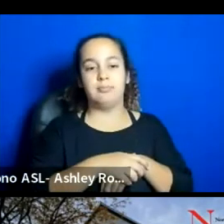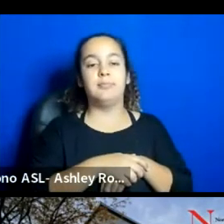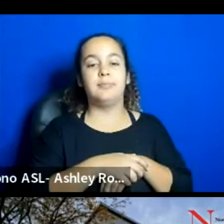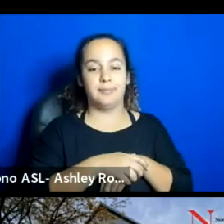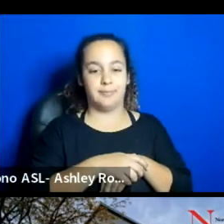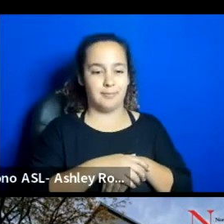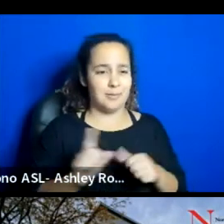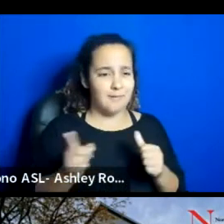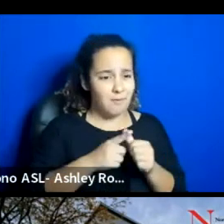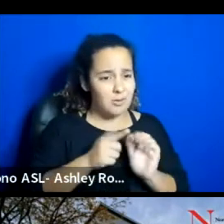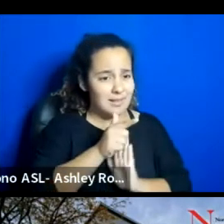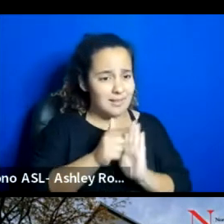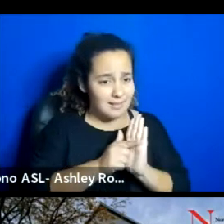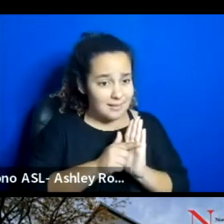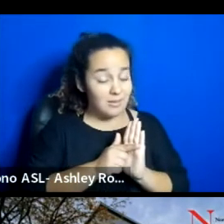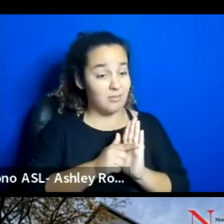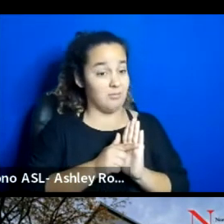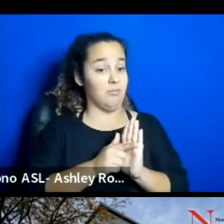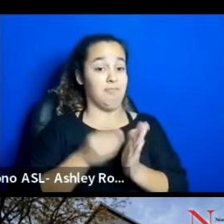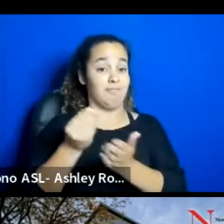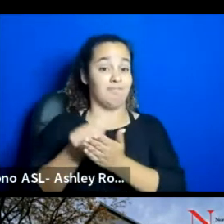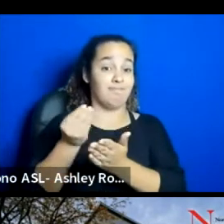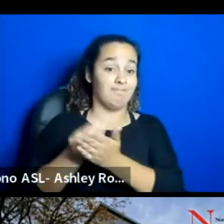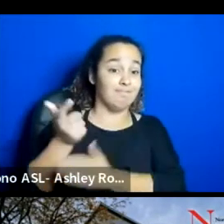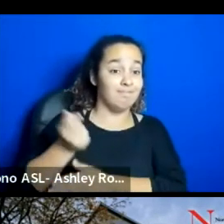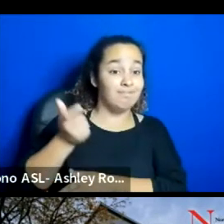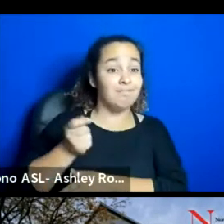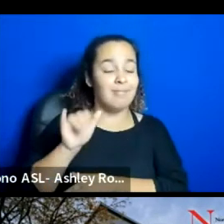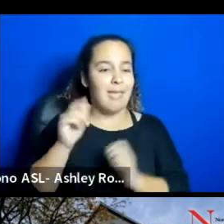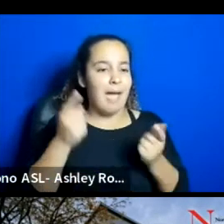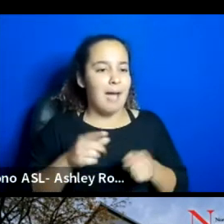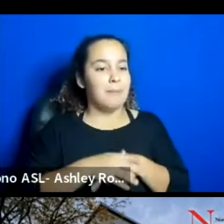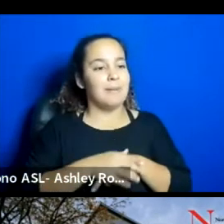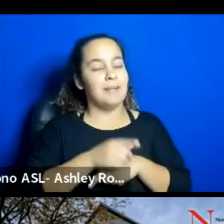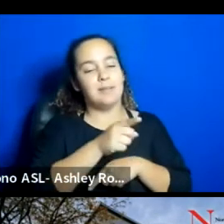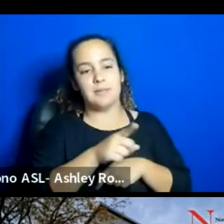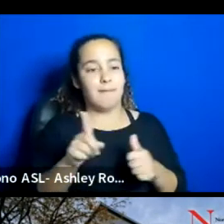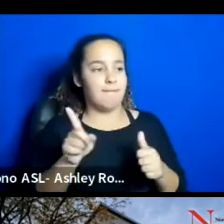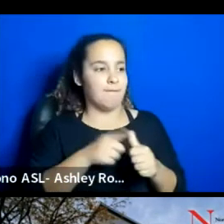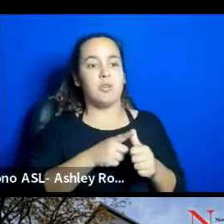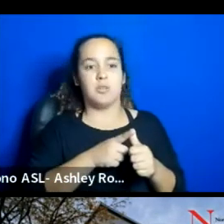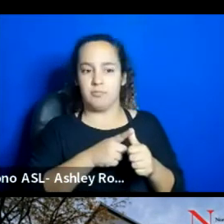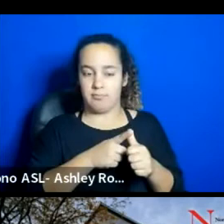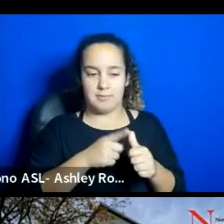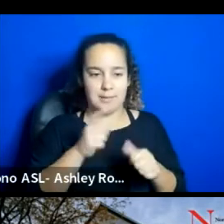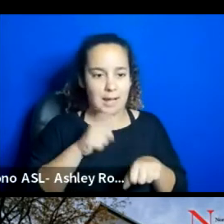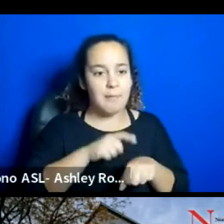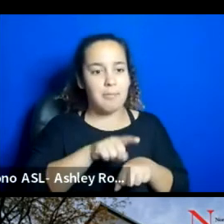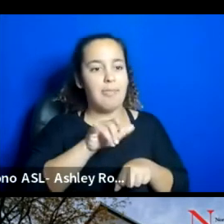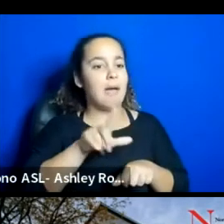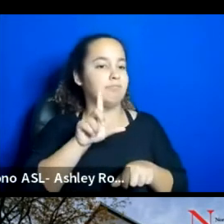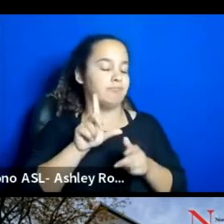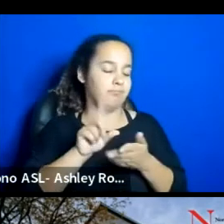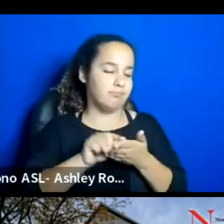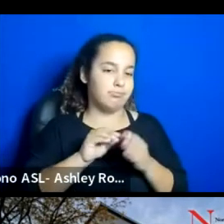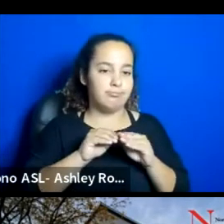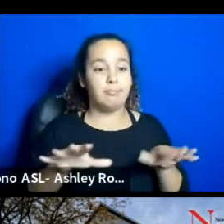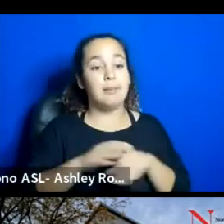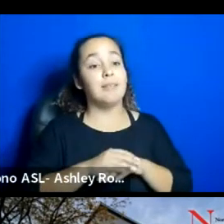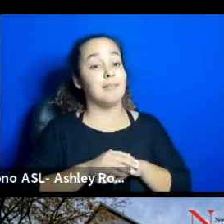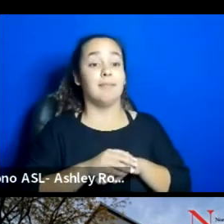scholarship that enterprise had ever really published. And it's a really important press in